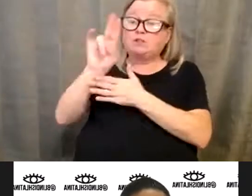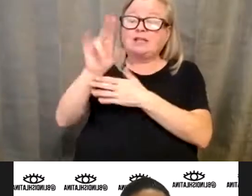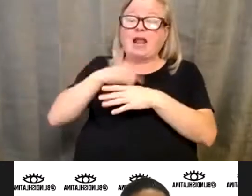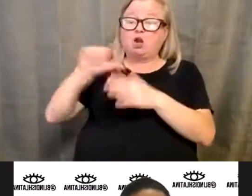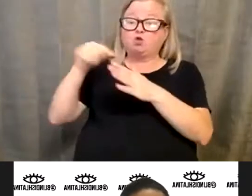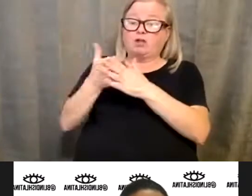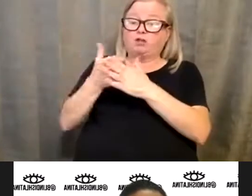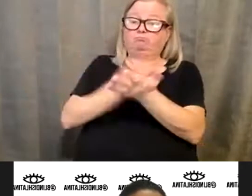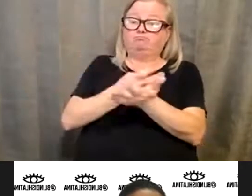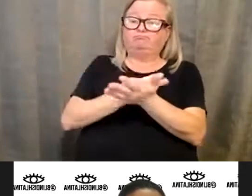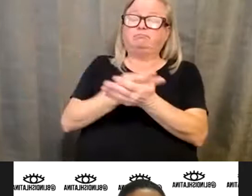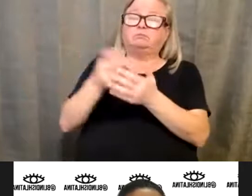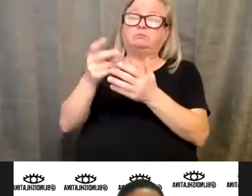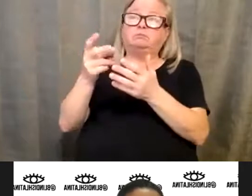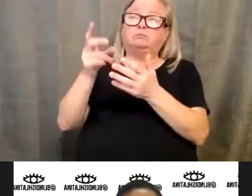Georgetown University.